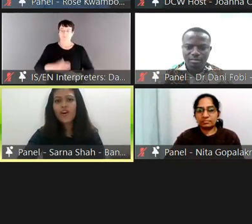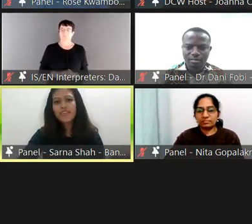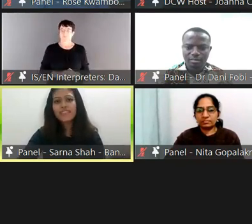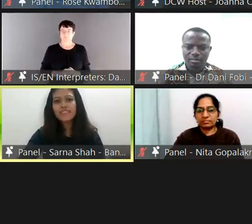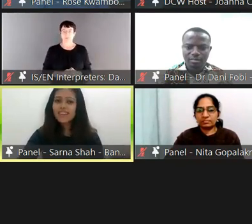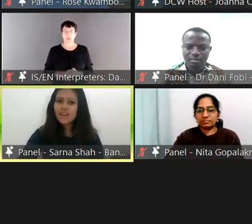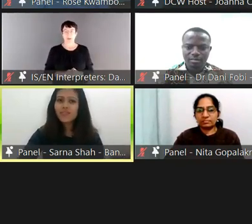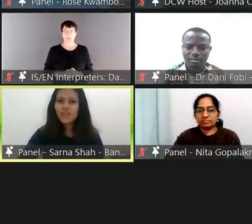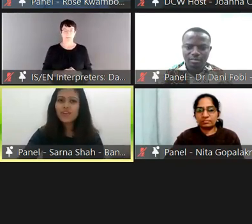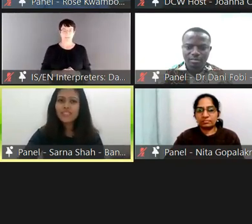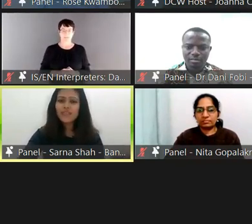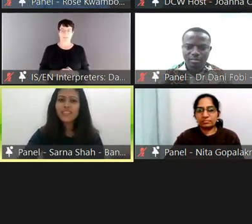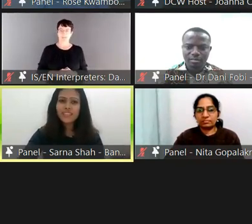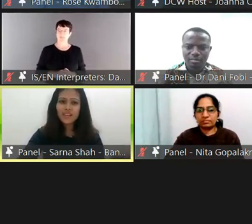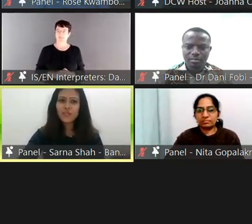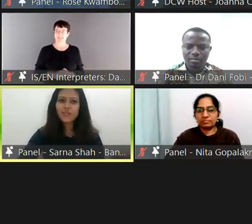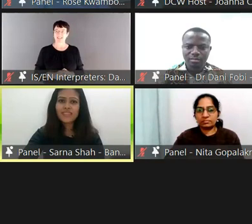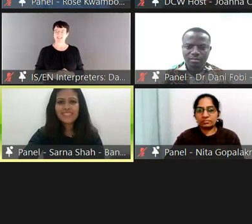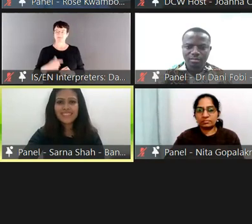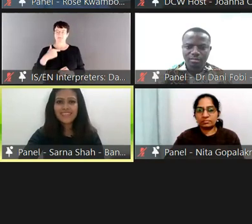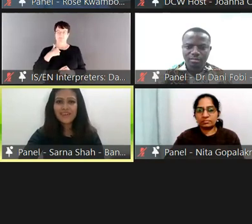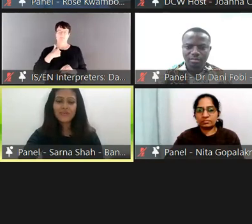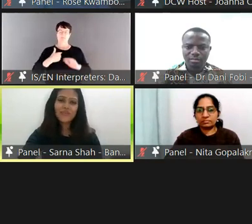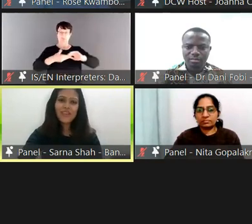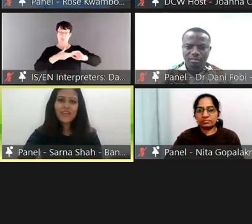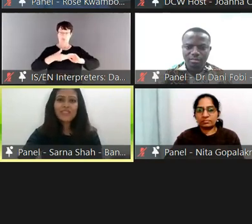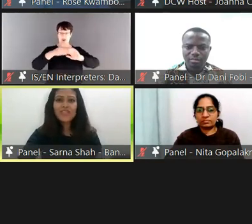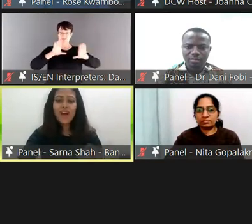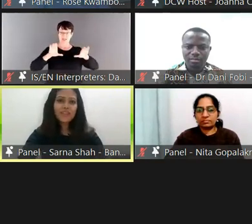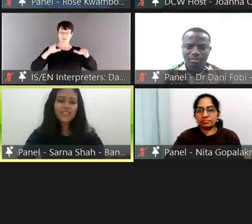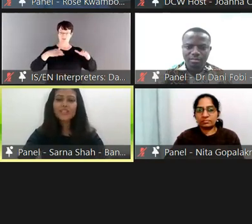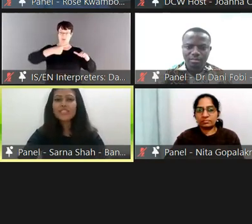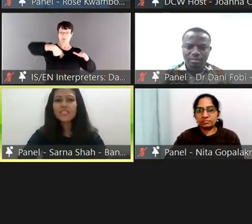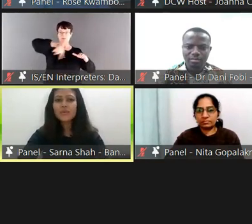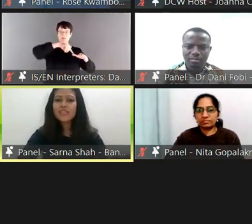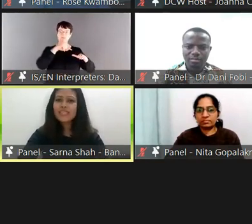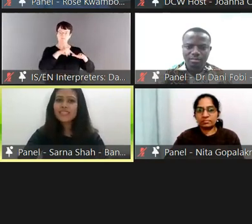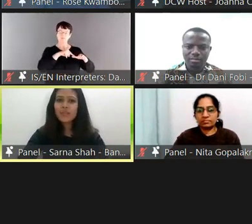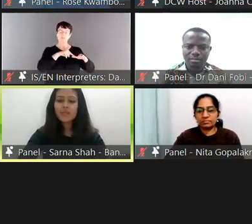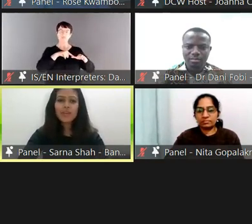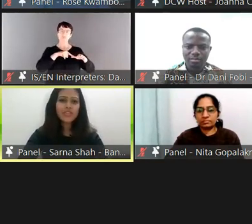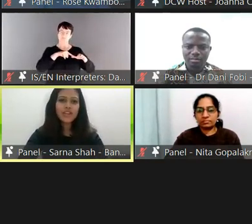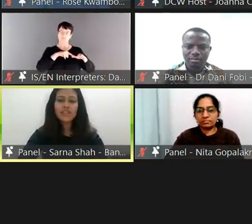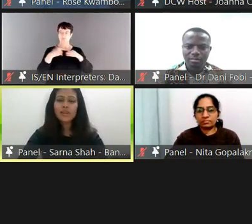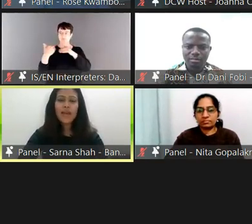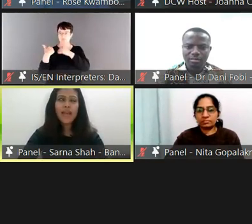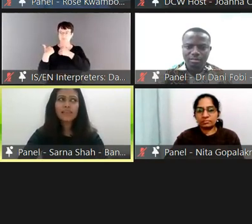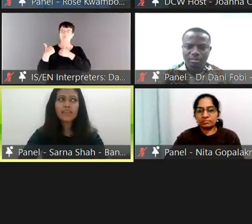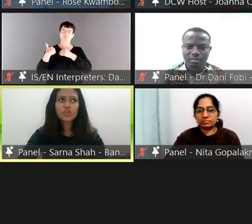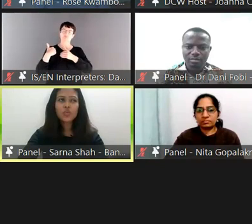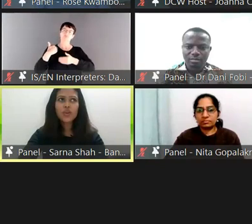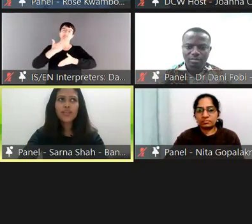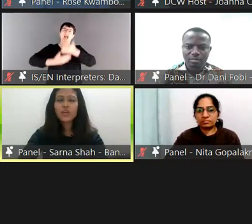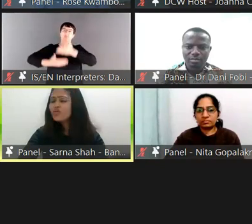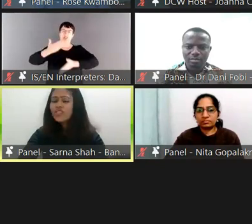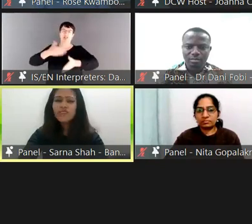work for is Center for Disability Development, CDD. So our relationship with DCW started back